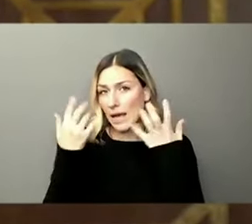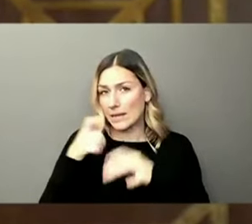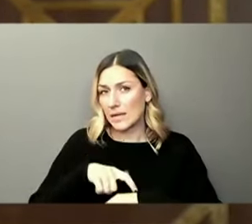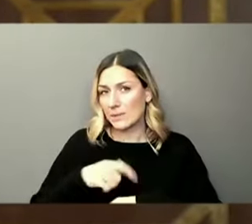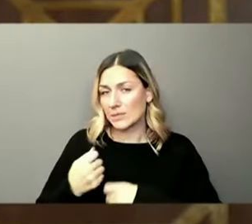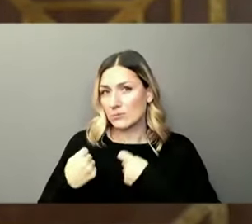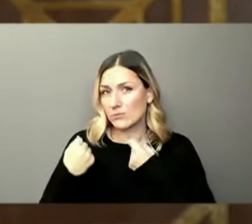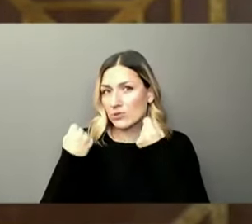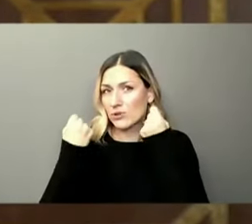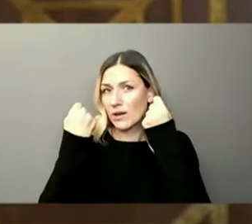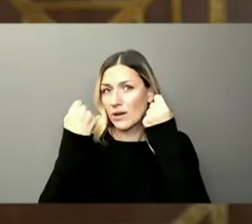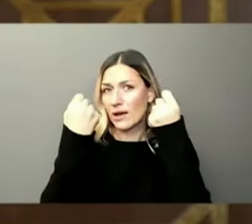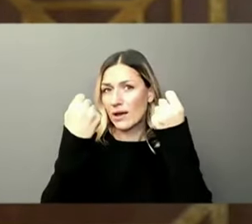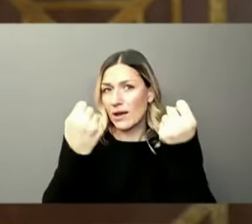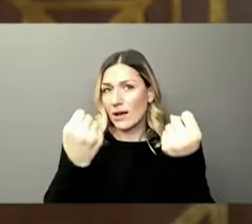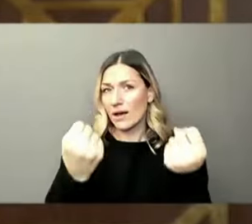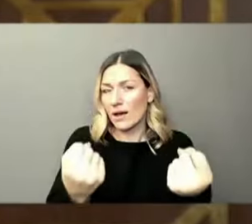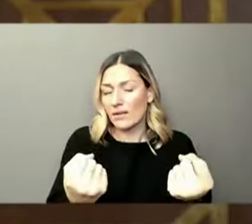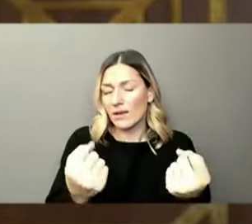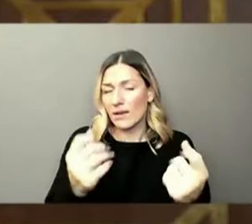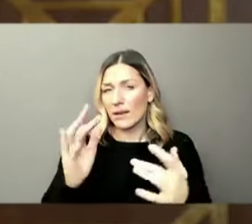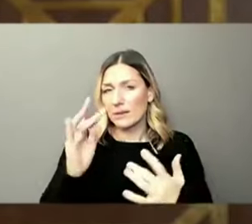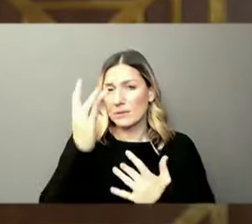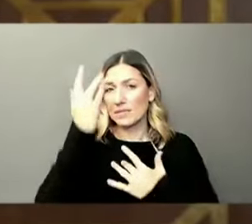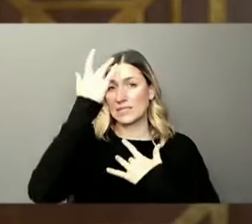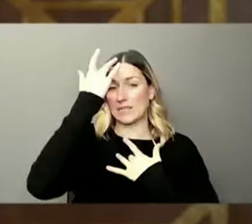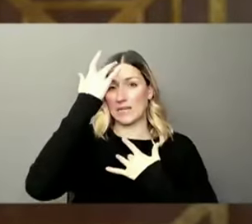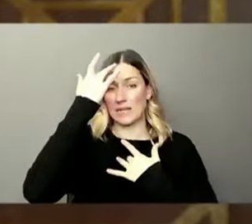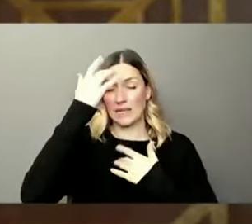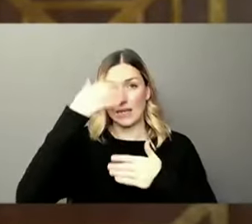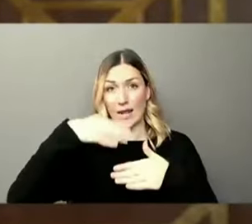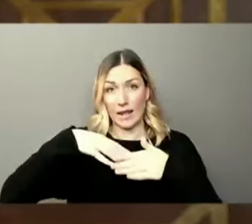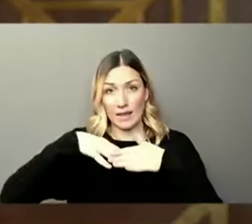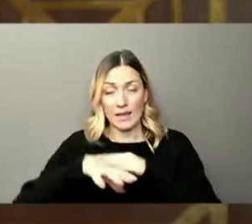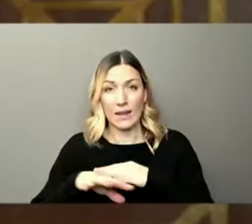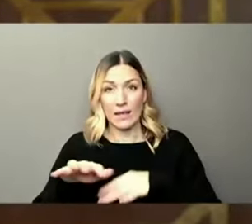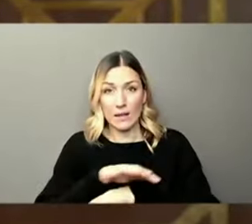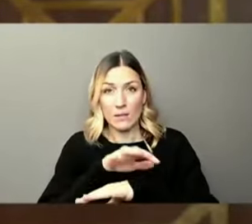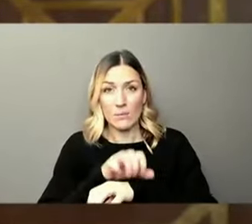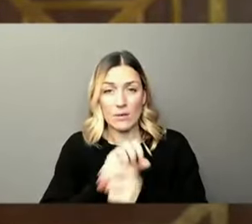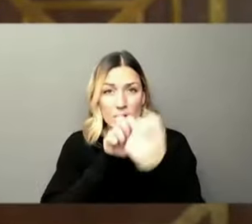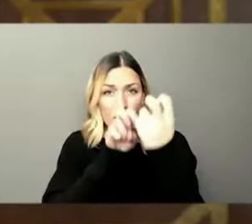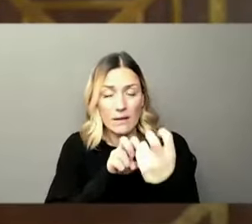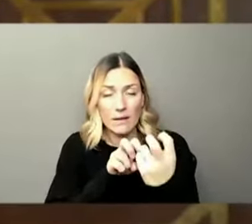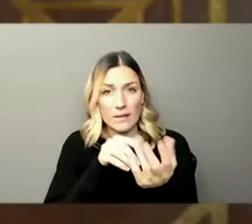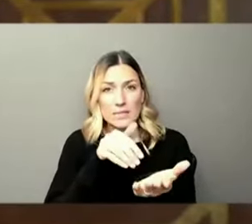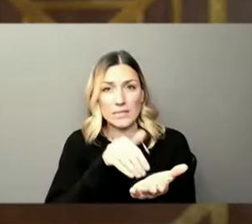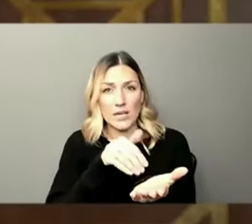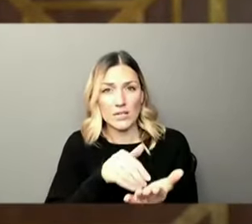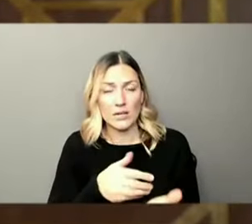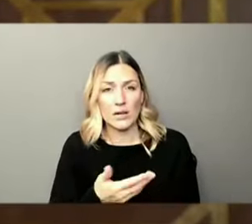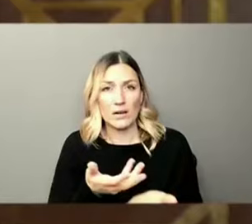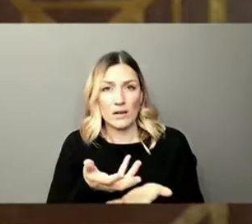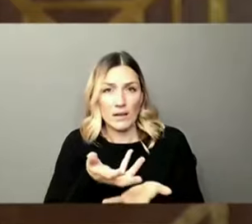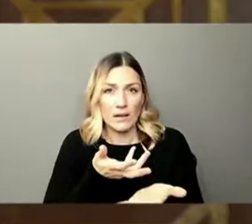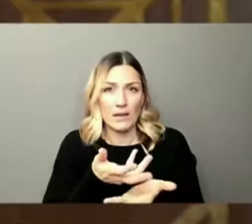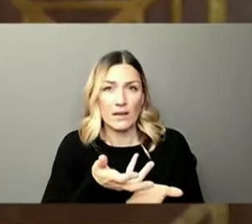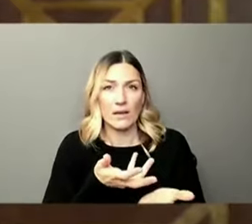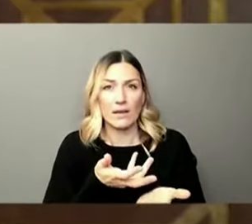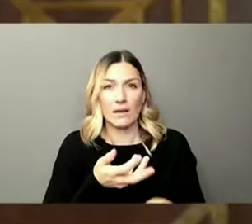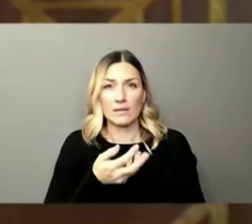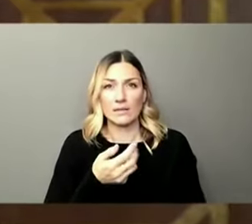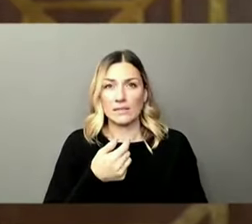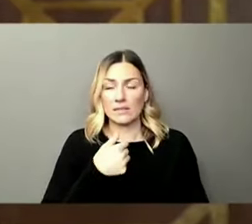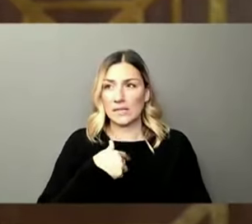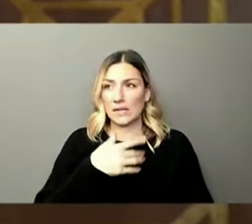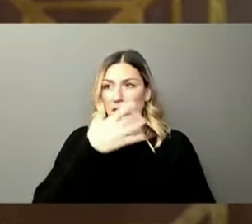appointments and I'm so sick. And then I get into the appointment and I'm in front of the doctor and I don't always remember every